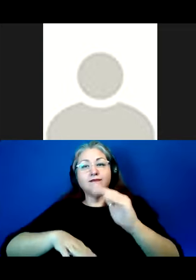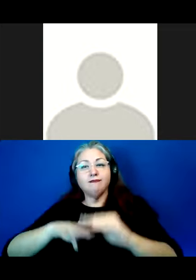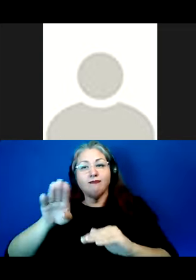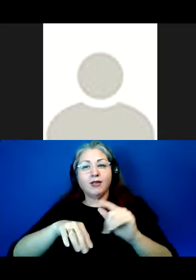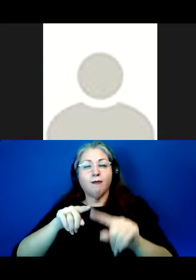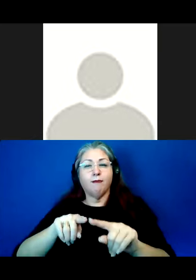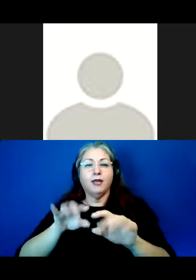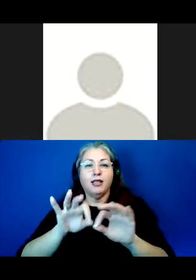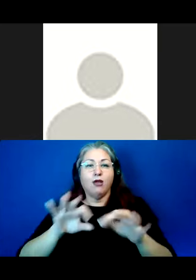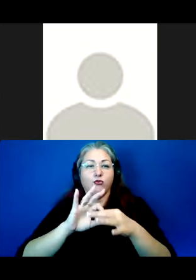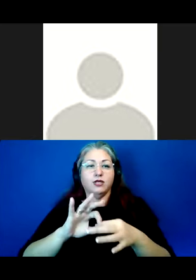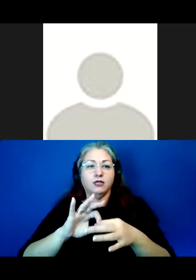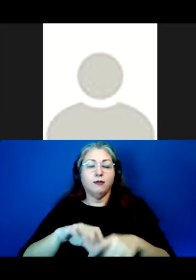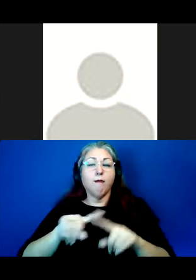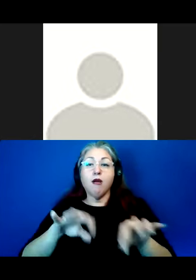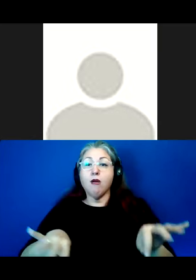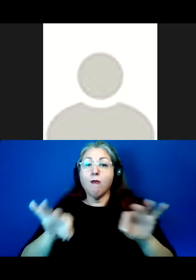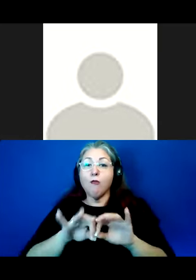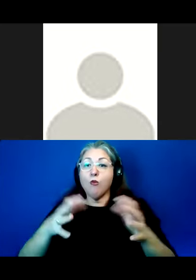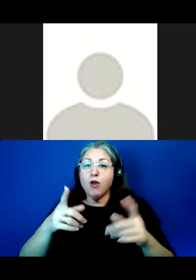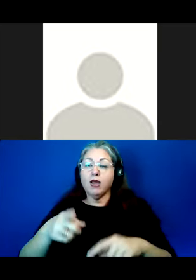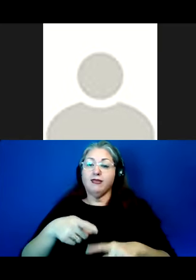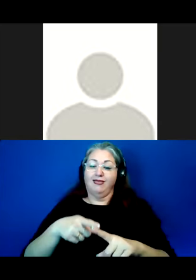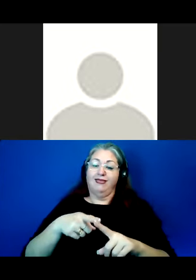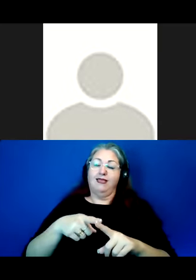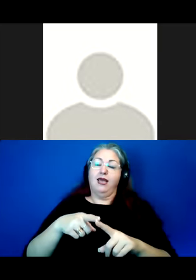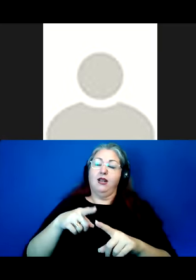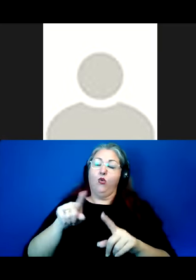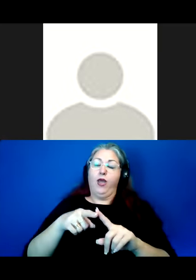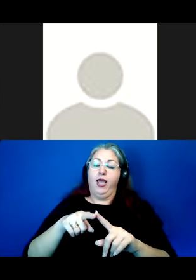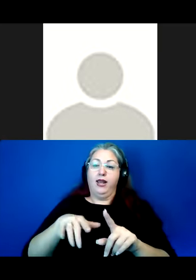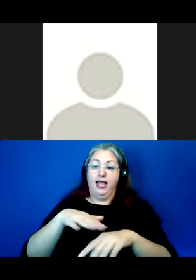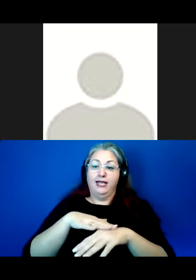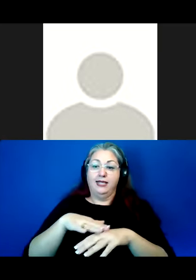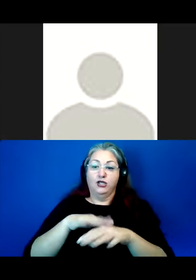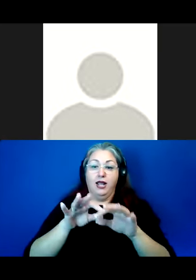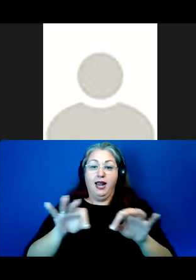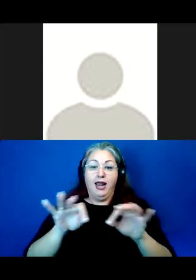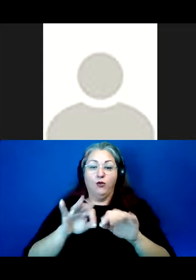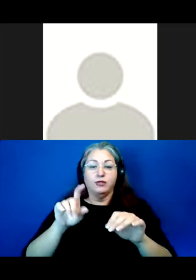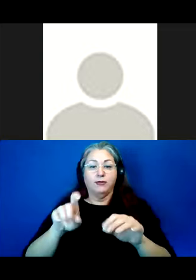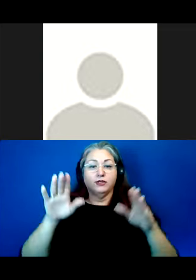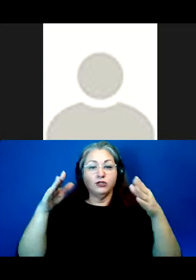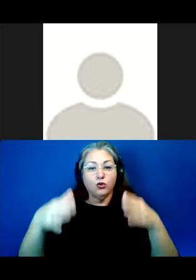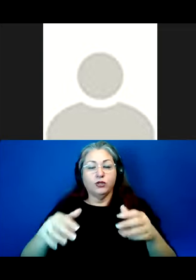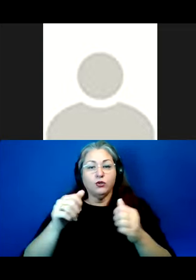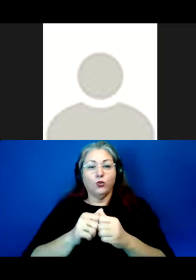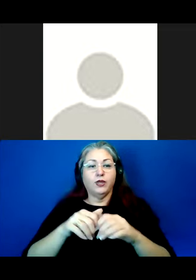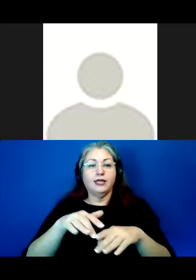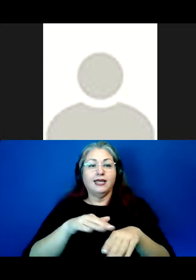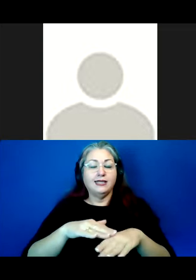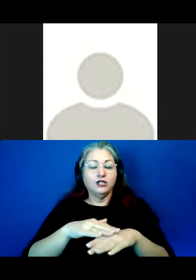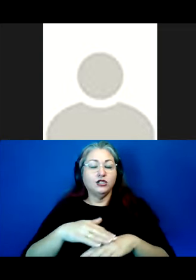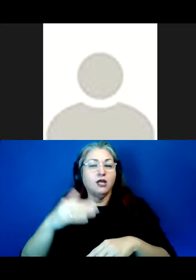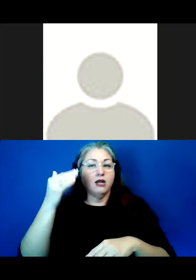Crucial to for this approach is the idea that reclamation oriented indigenous language work must center indigenous knowledges and